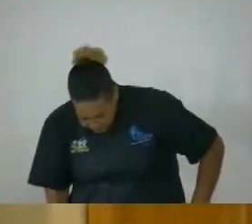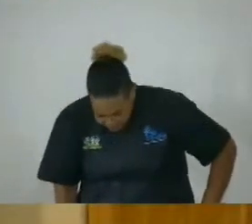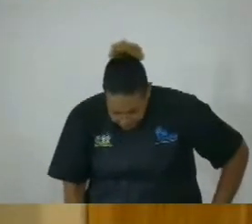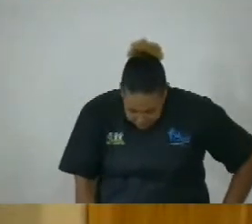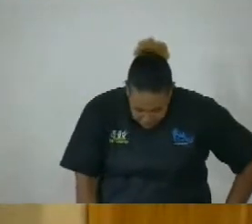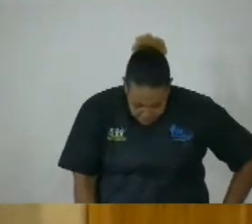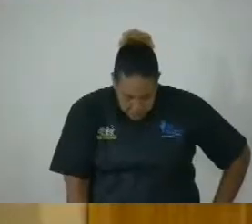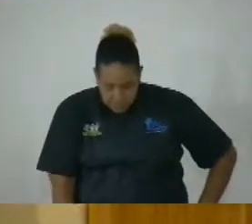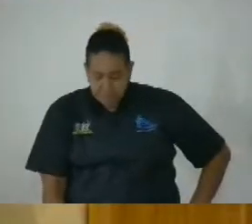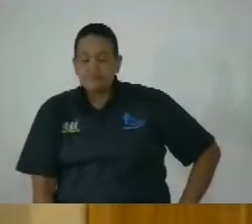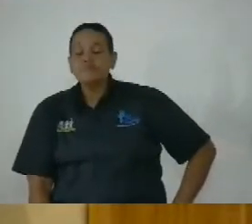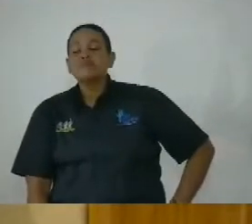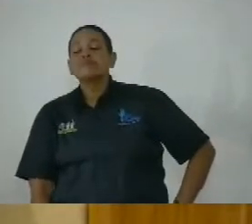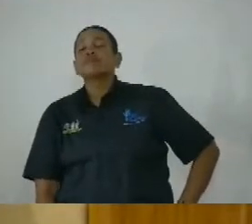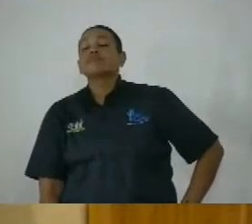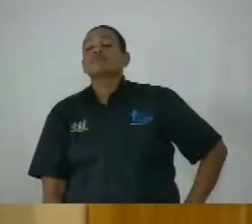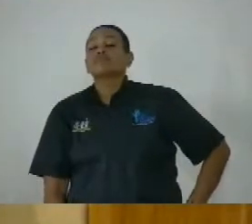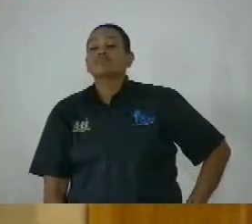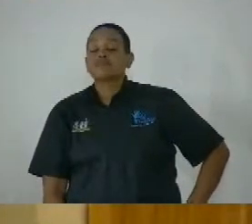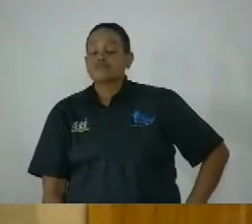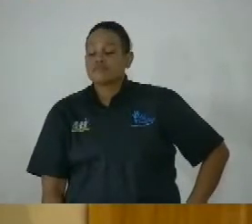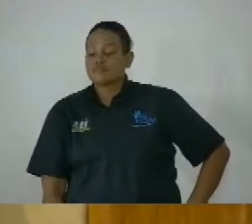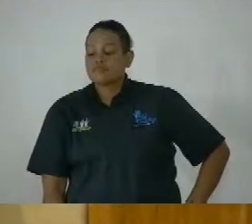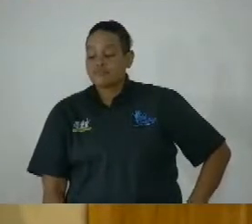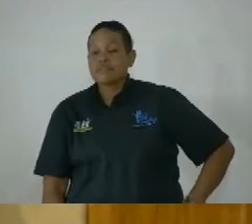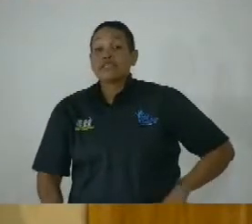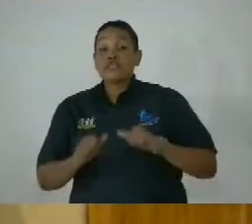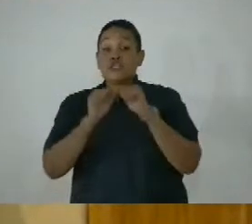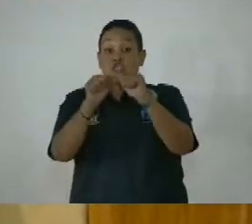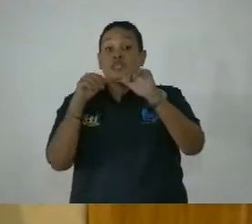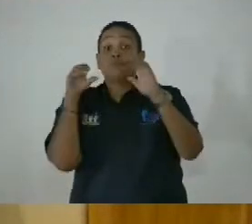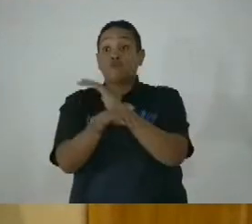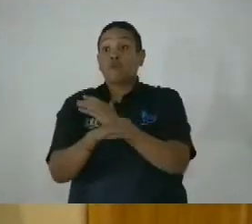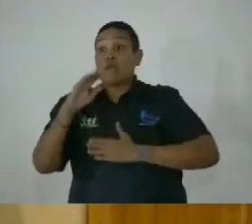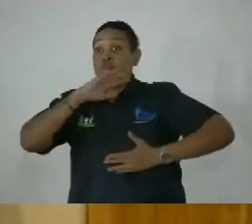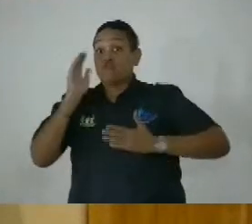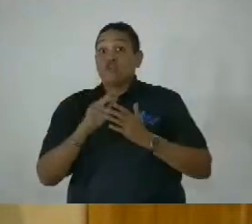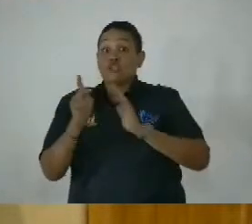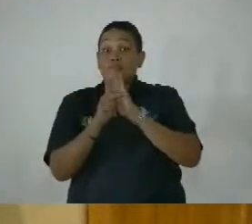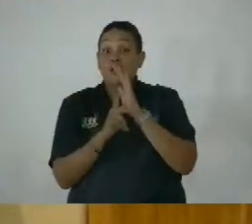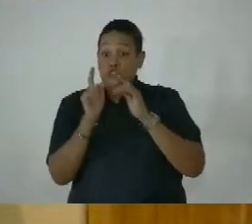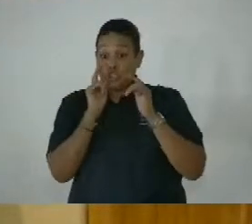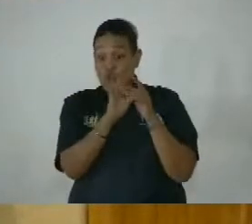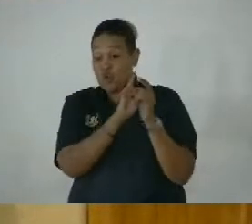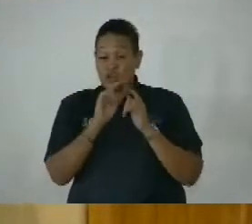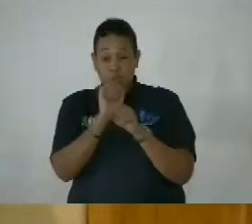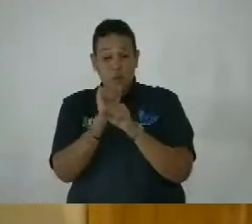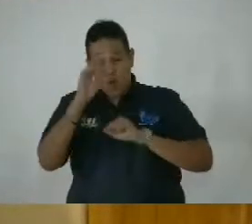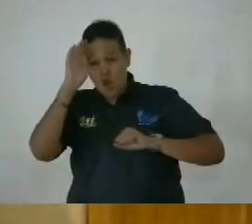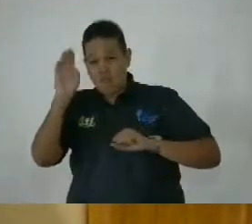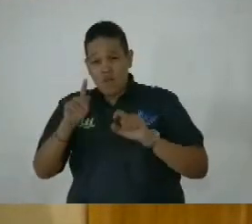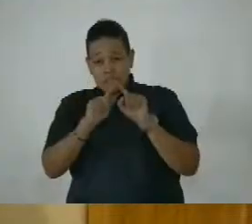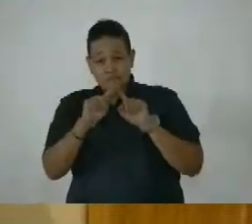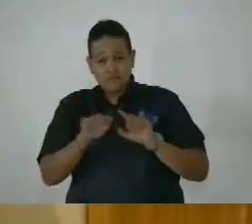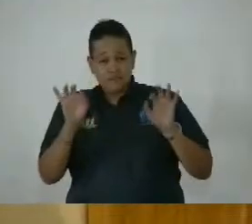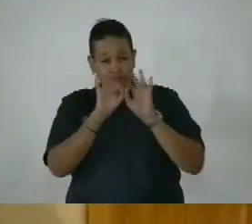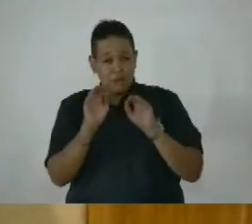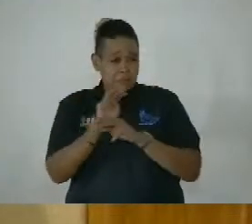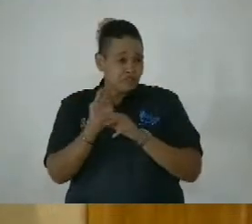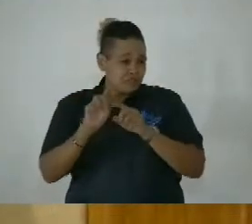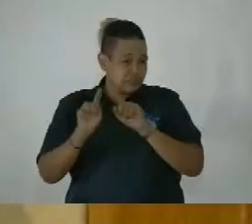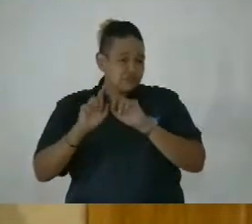Sustainable crime reduction policies and the coordinated work of all the relevant ministries, departments, and agencies.